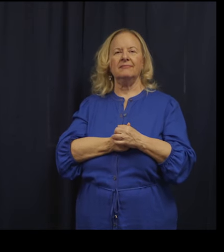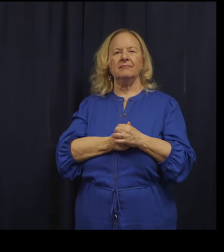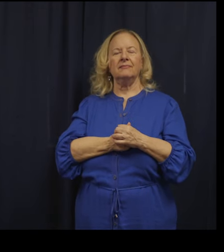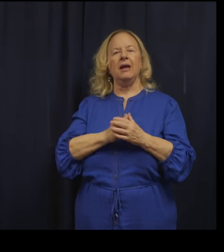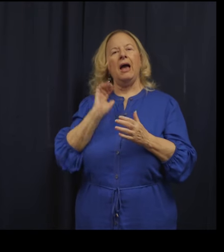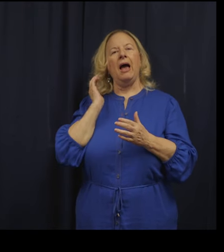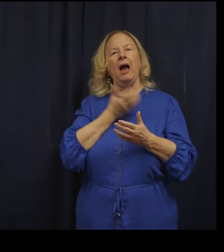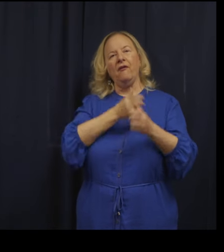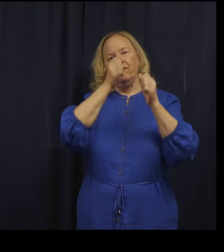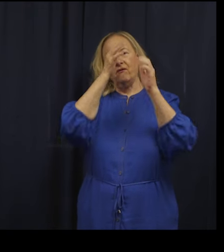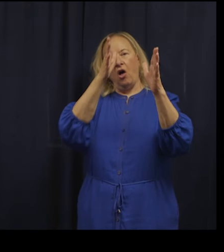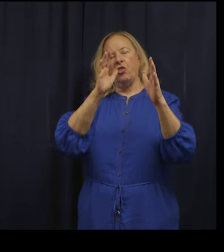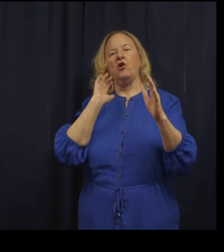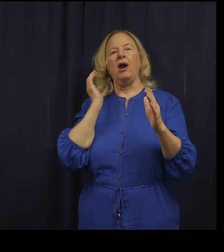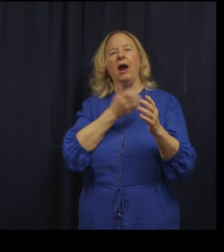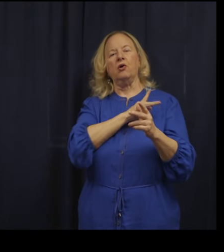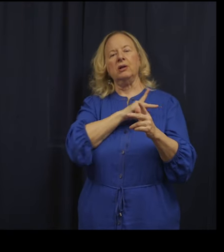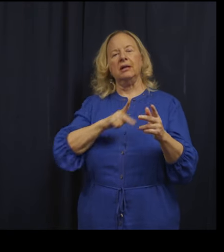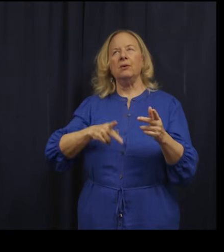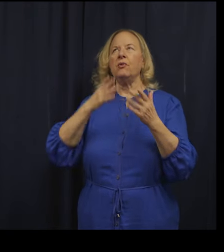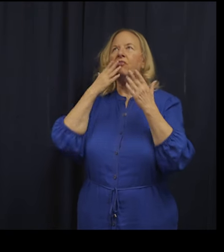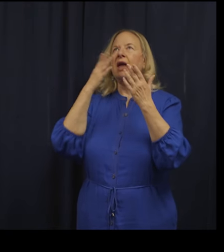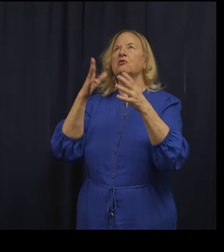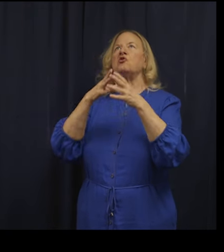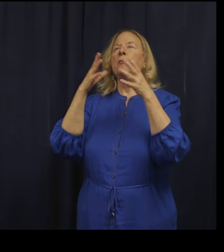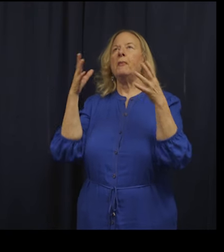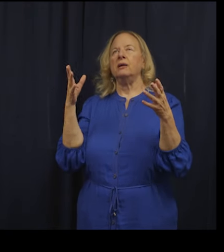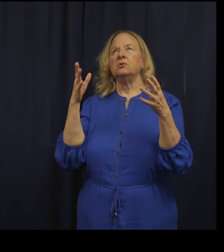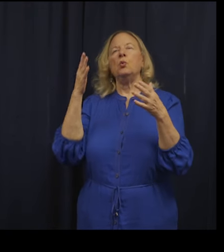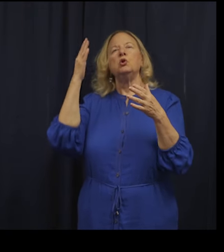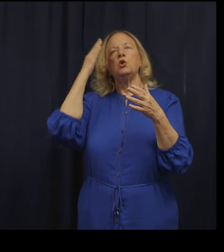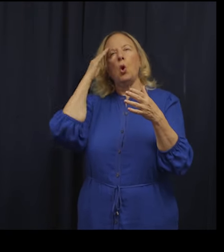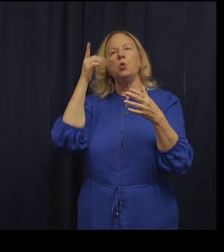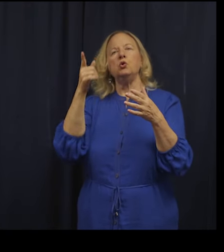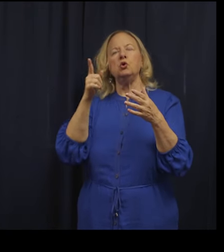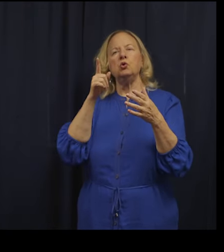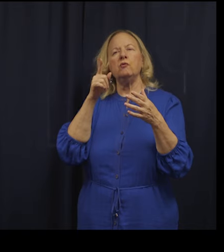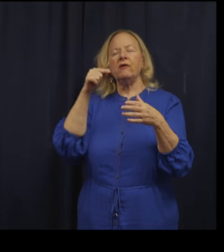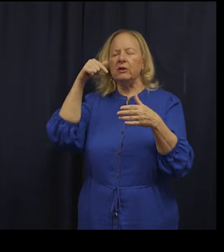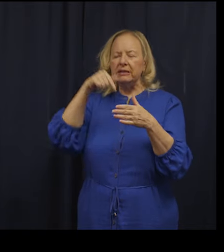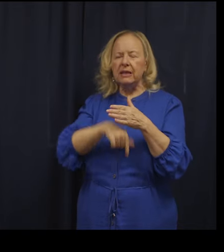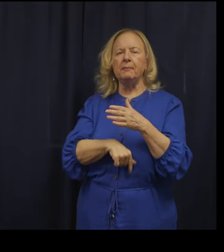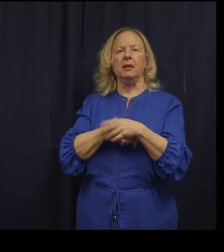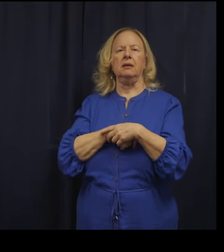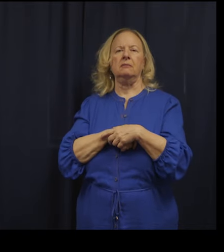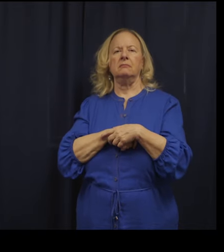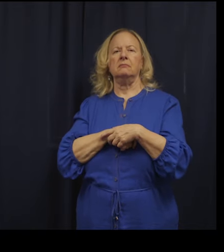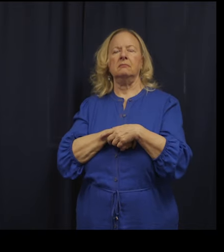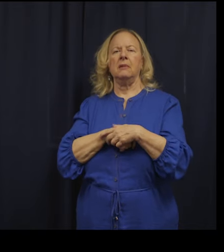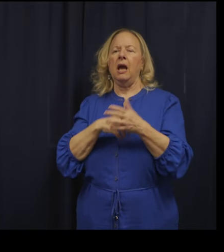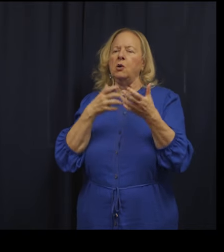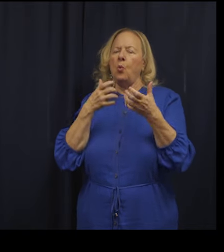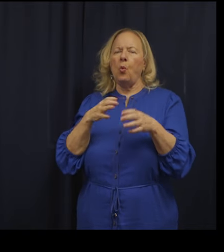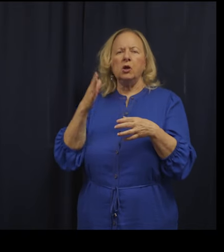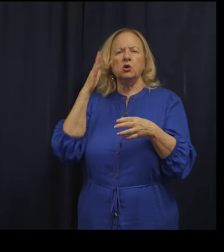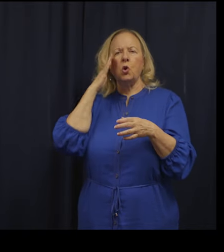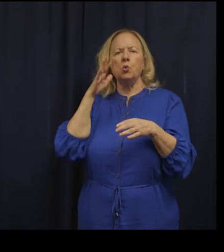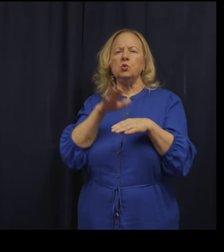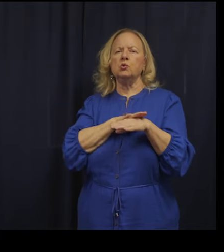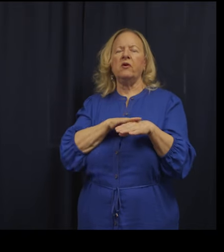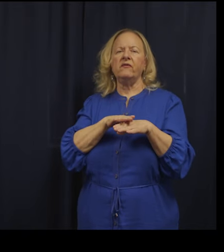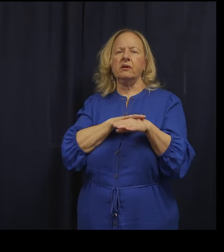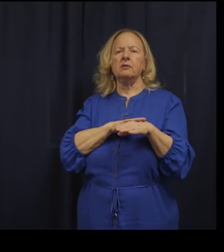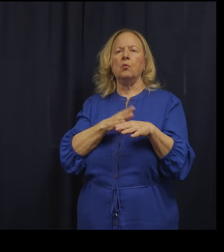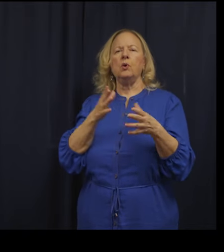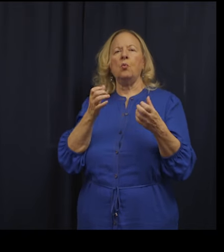Avinu Malkeinu, our Father, our King, we just thank you so much that we're going to get to know you very intimately. We don't want to know you on the